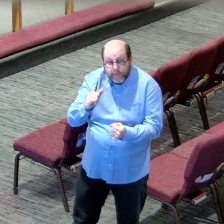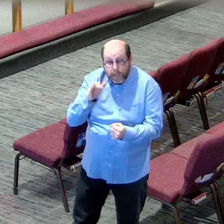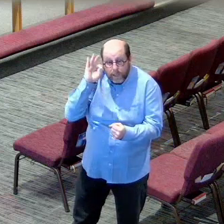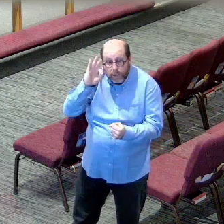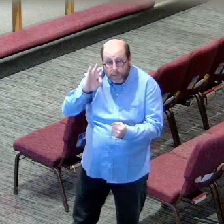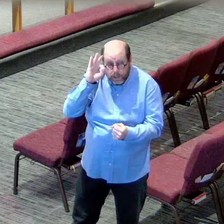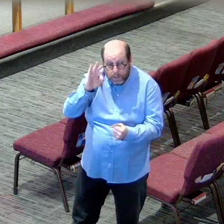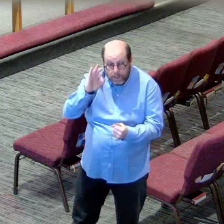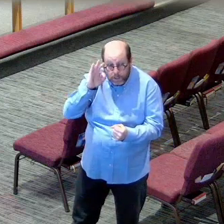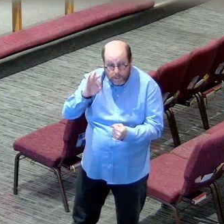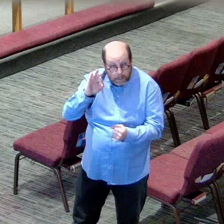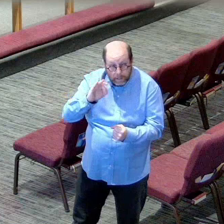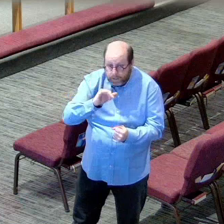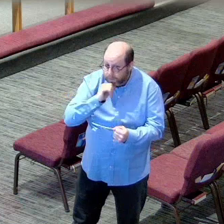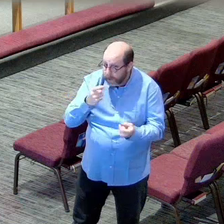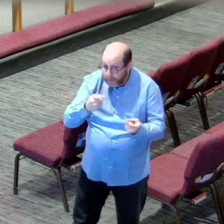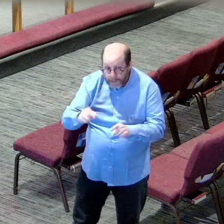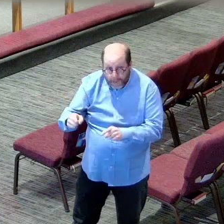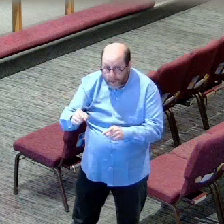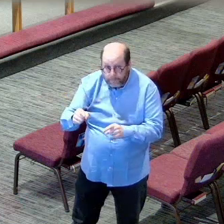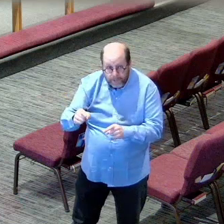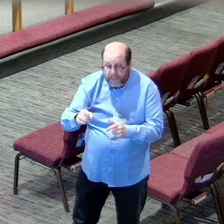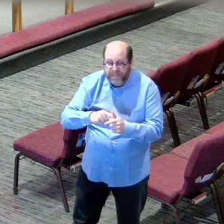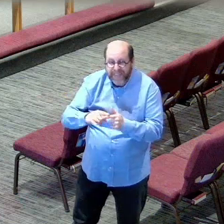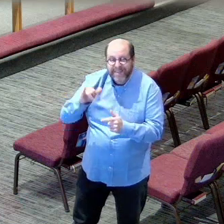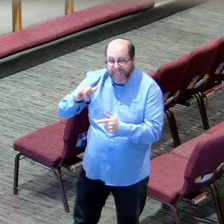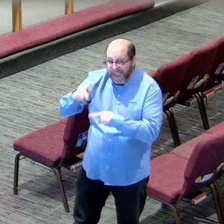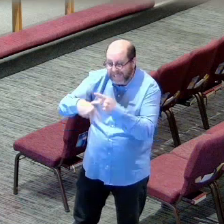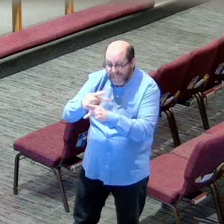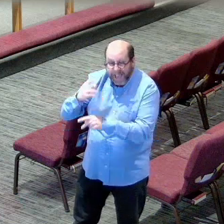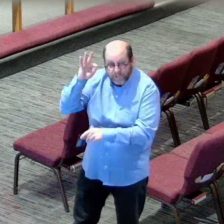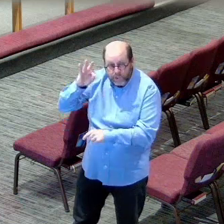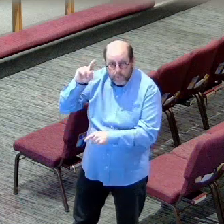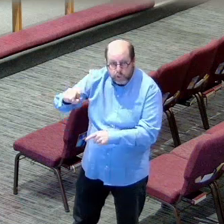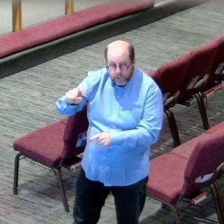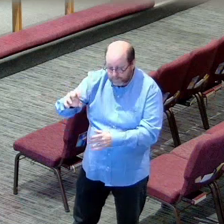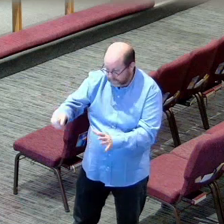sermons ought to go directly into the trash.